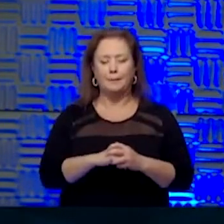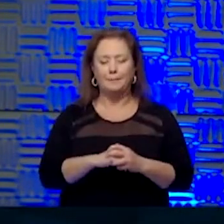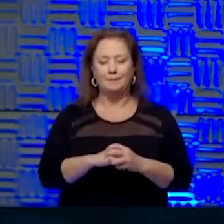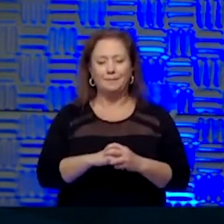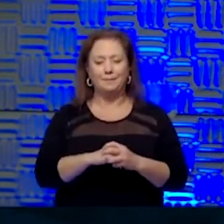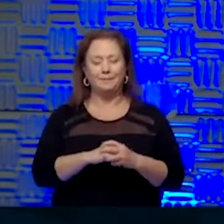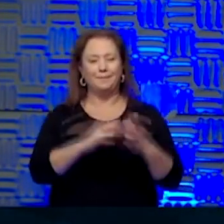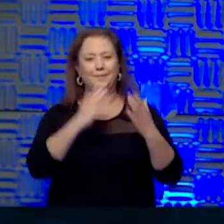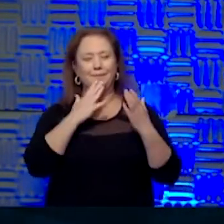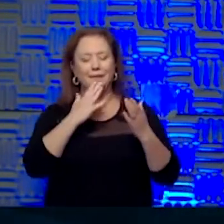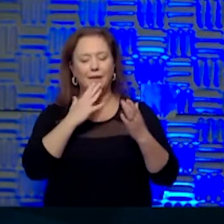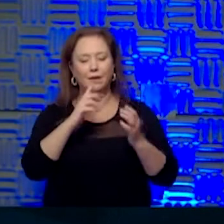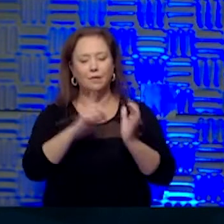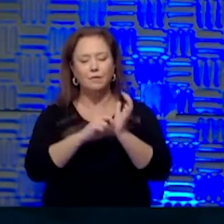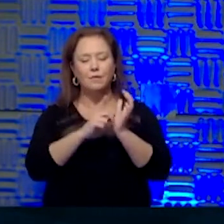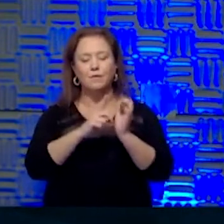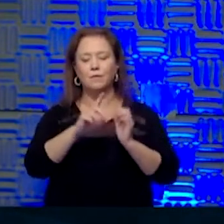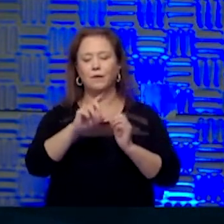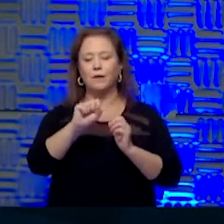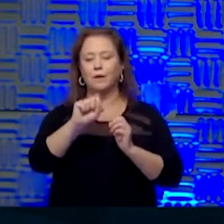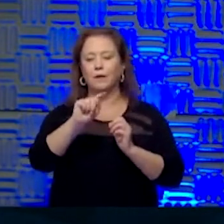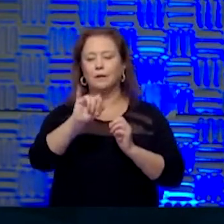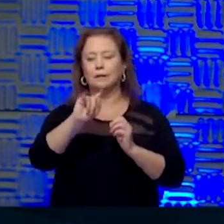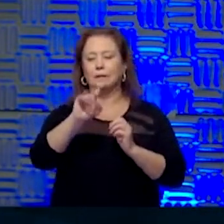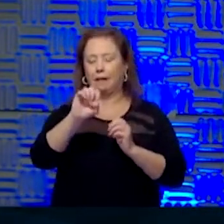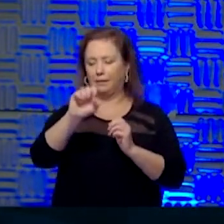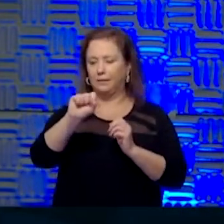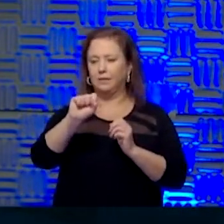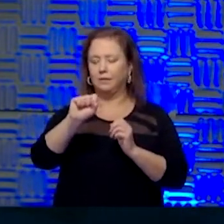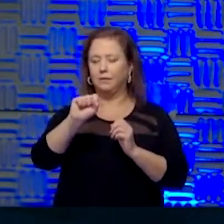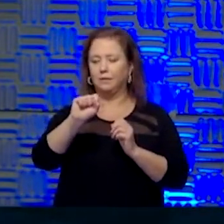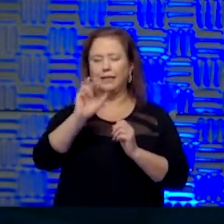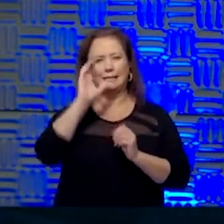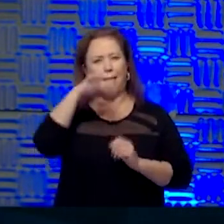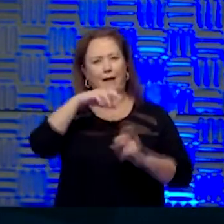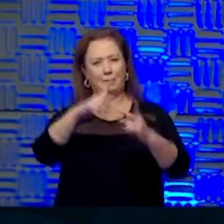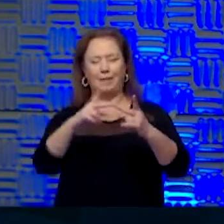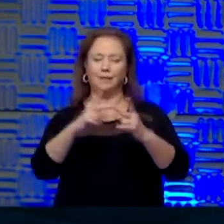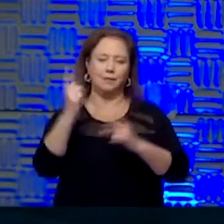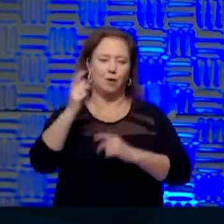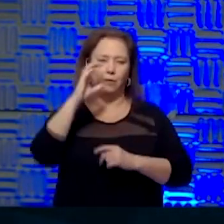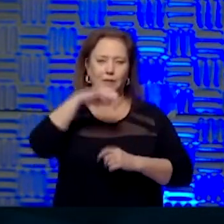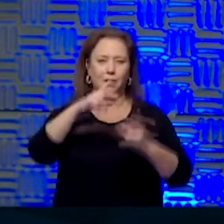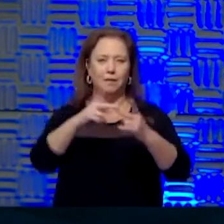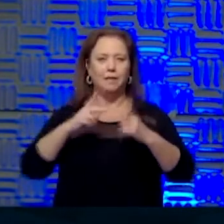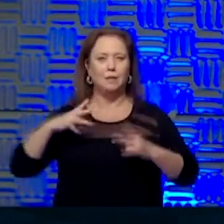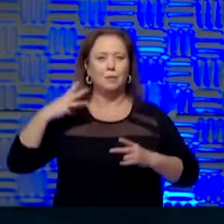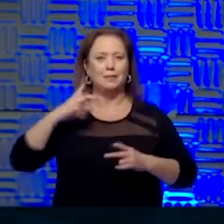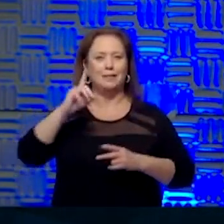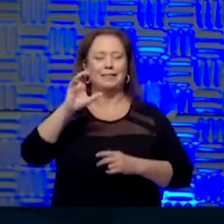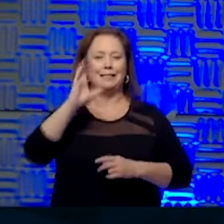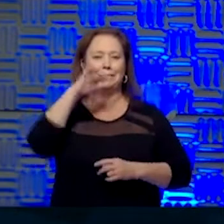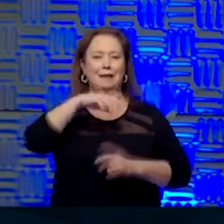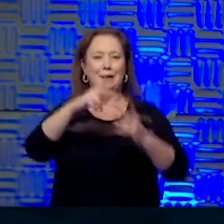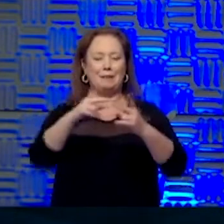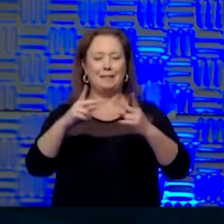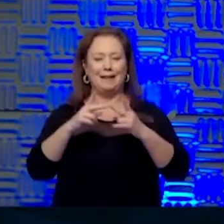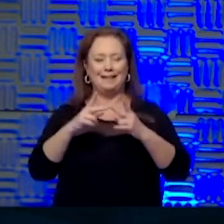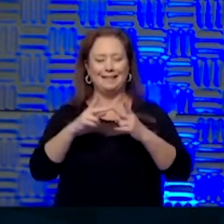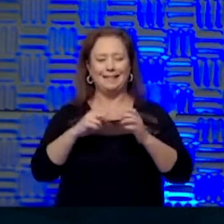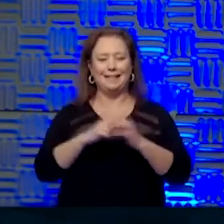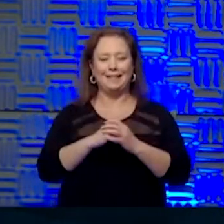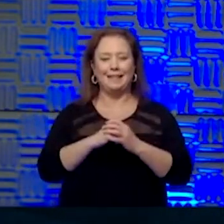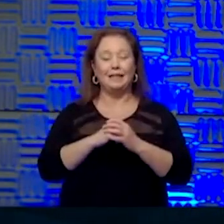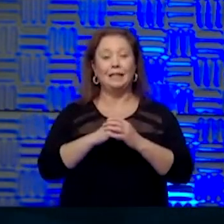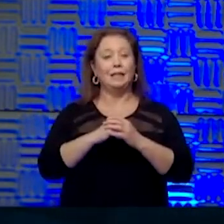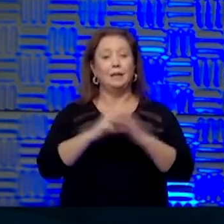Thank you, Doctor. It is an odd place. It's always an odd place, Washington, D.C., but again, the House is